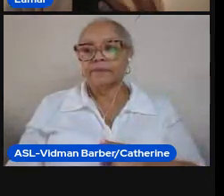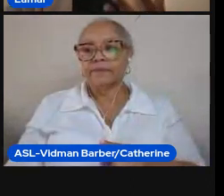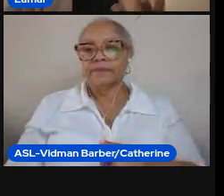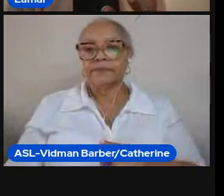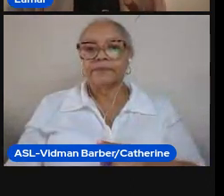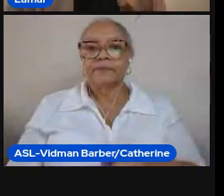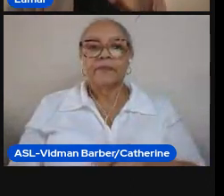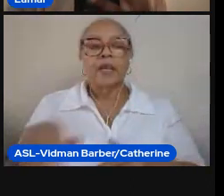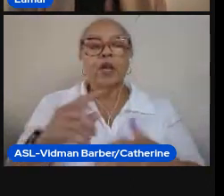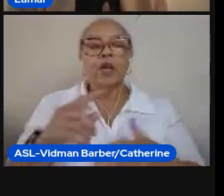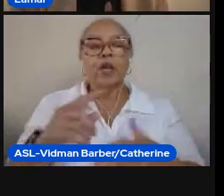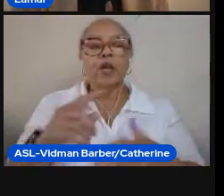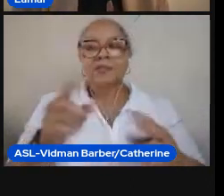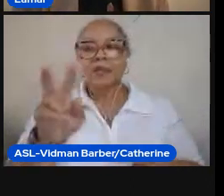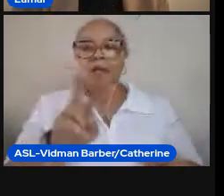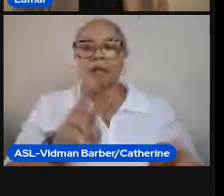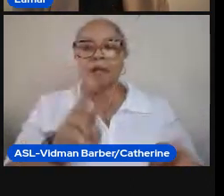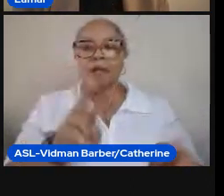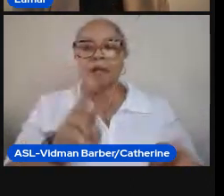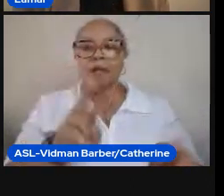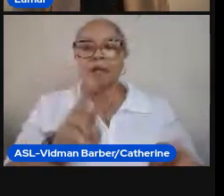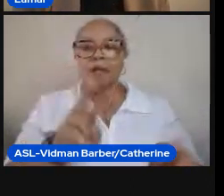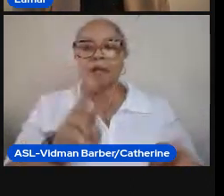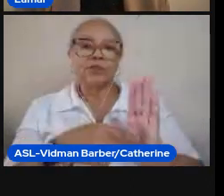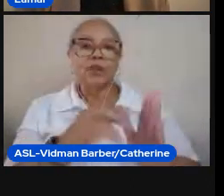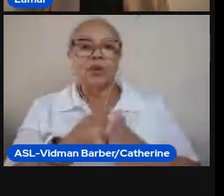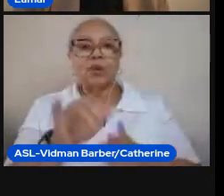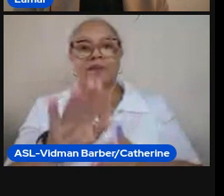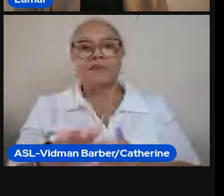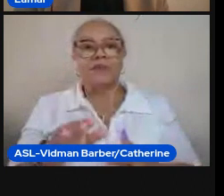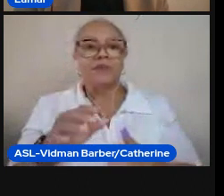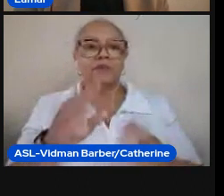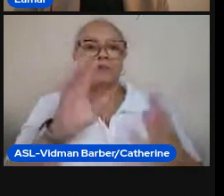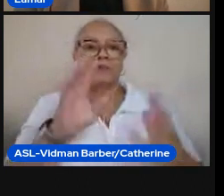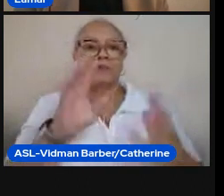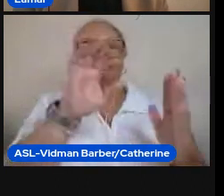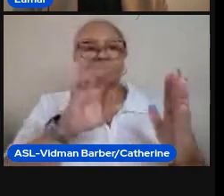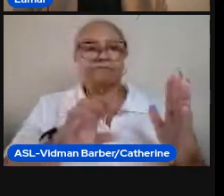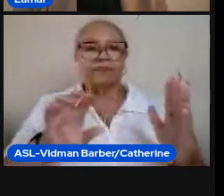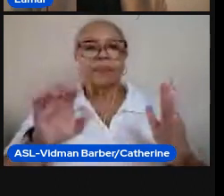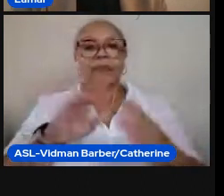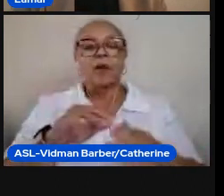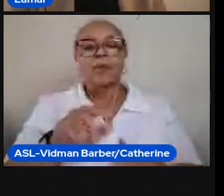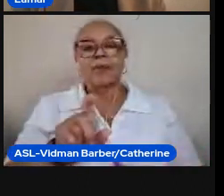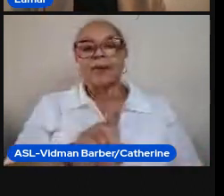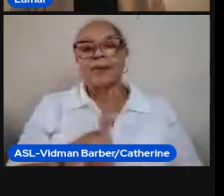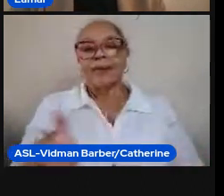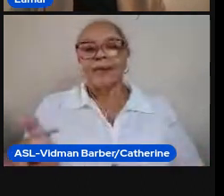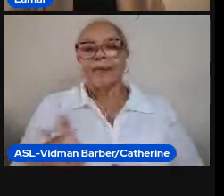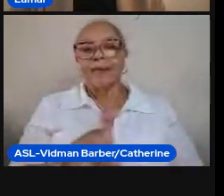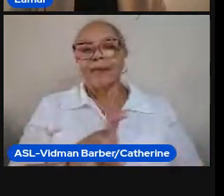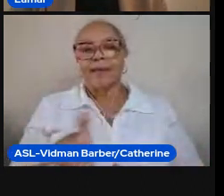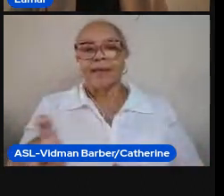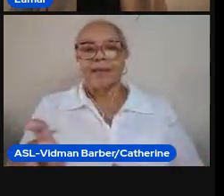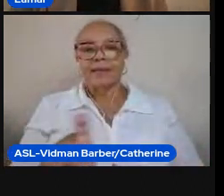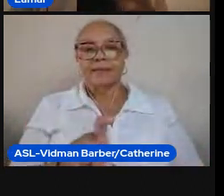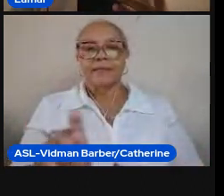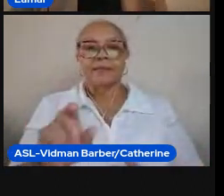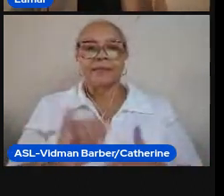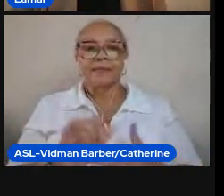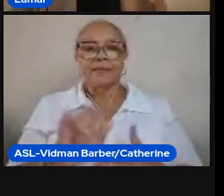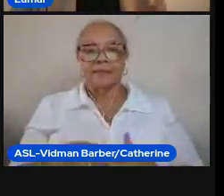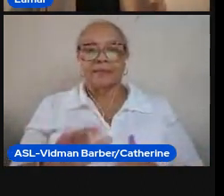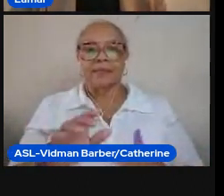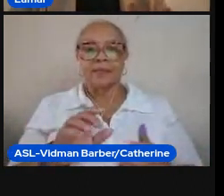And what she observed is shown here on this volcano plot. On the x-axis is the log2 fold change, and